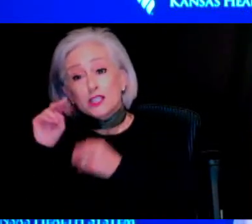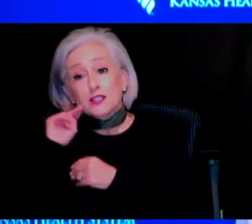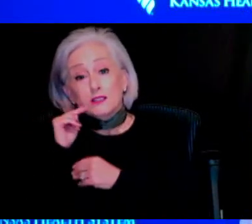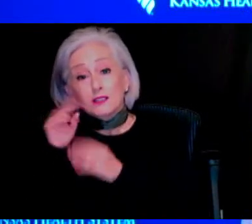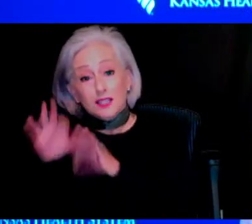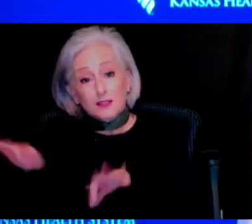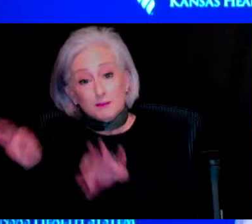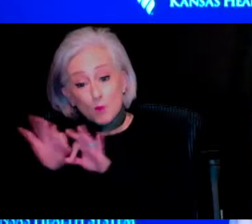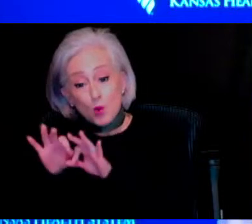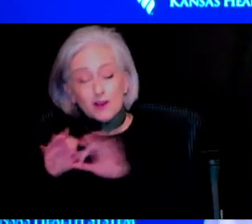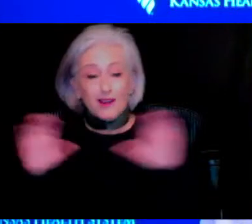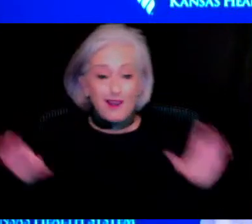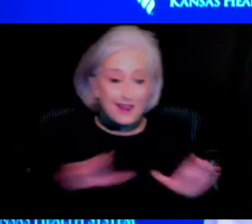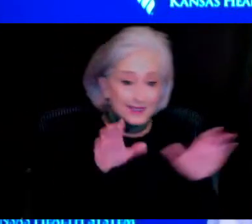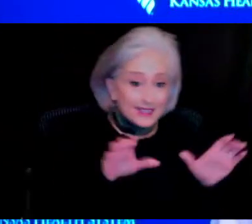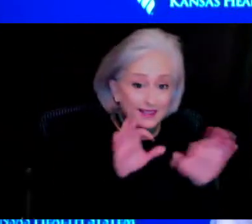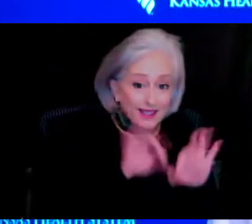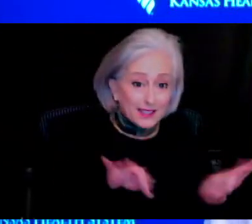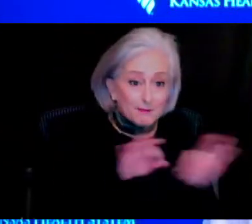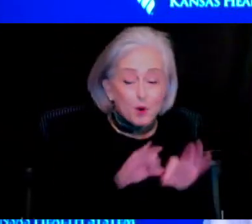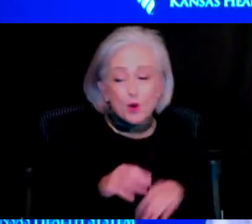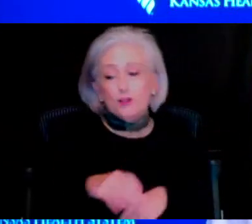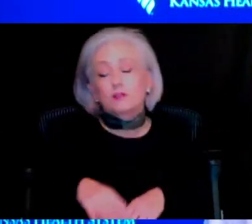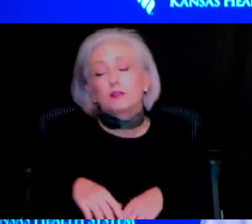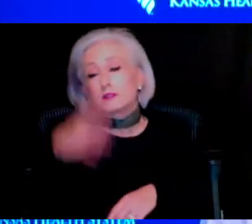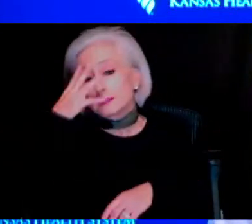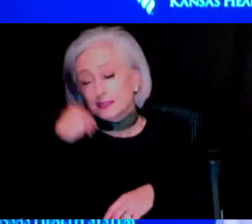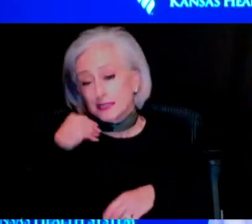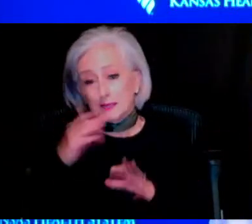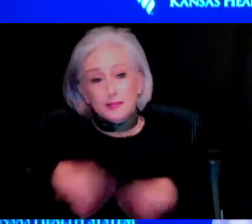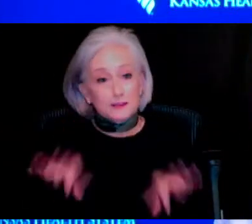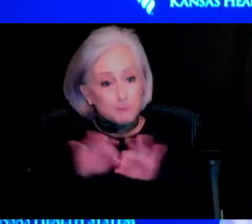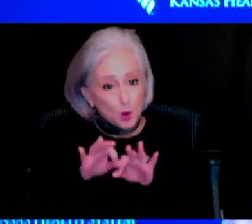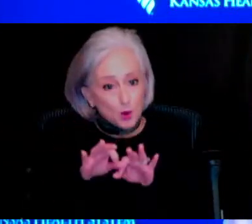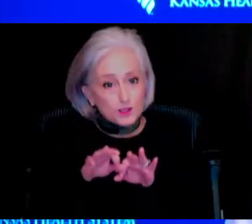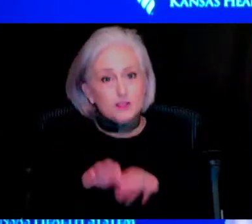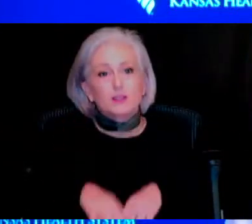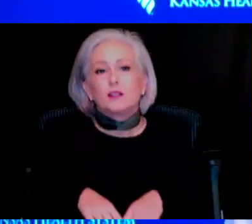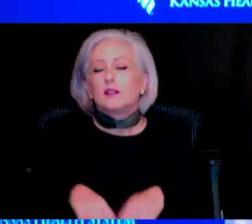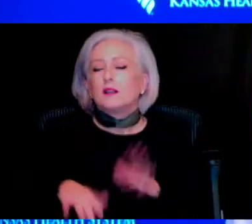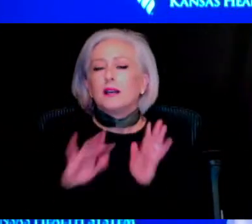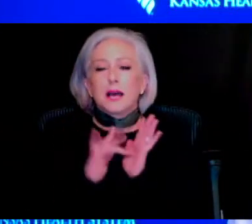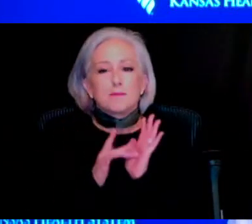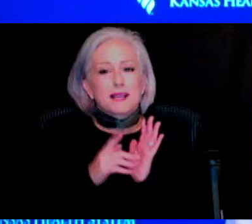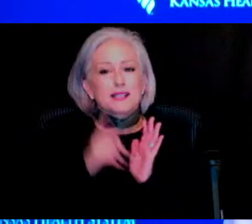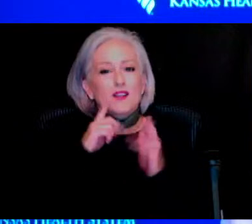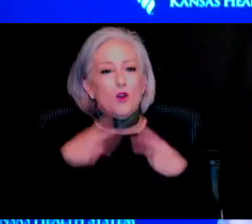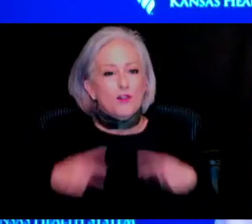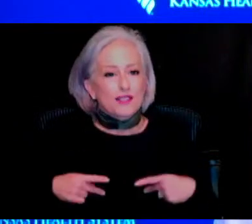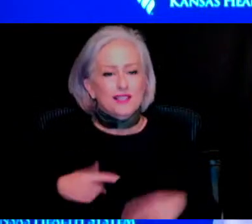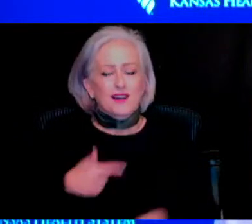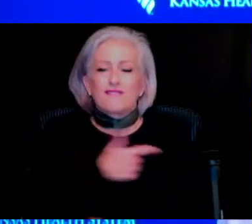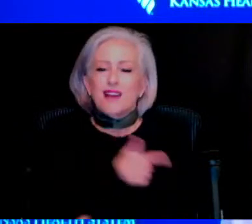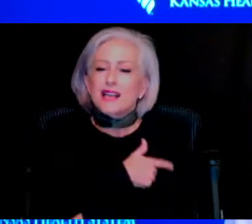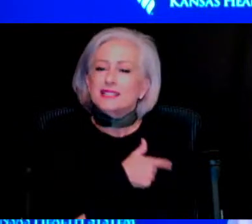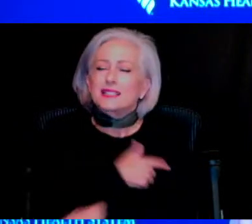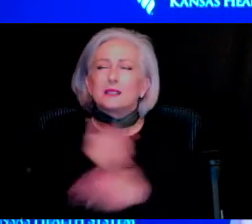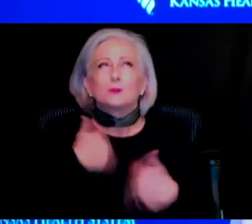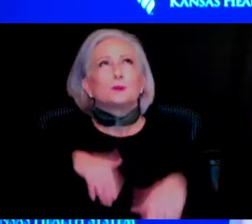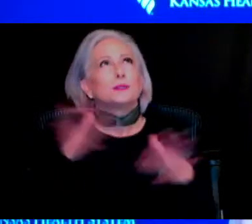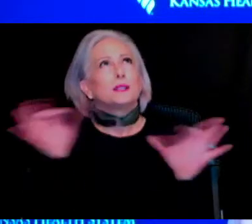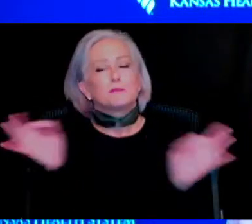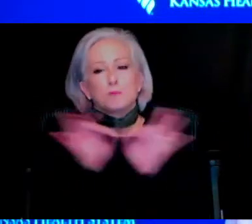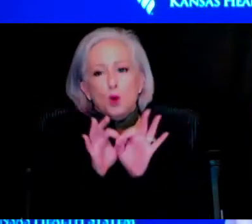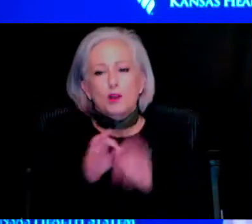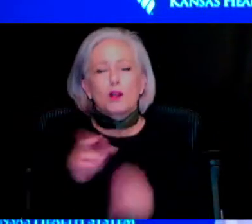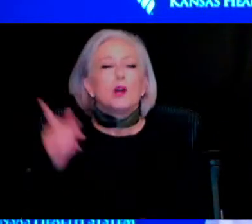important. Medically, also in that physical sense, you know, vaccines are so vitally important. We hear stories every day now